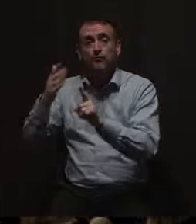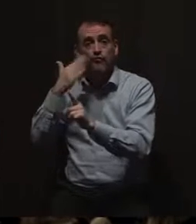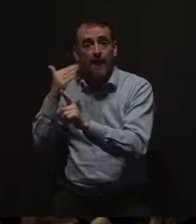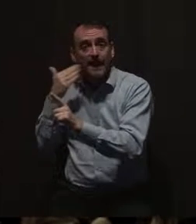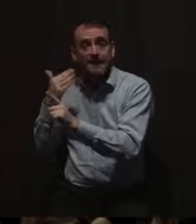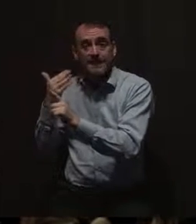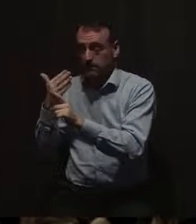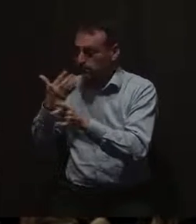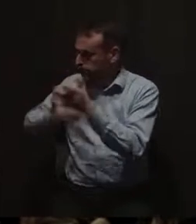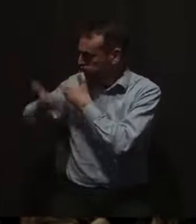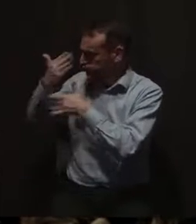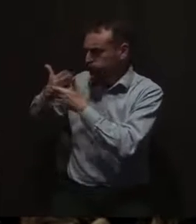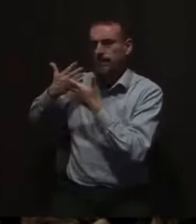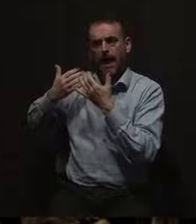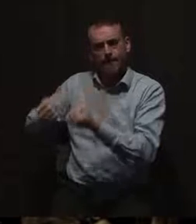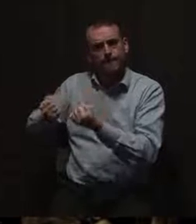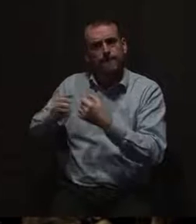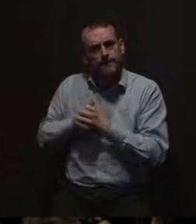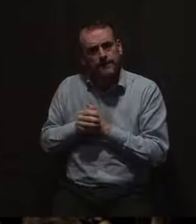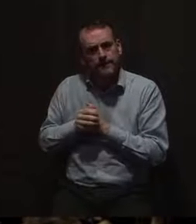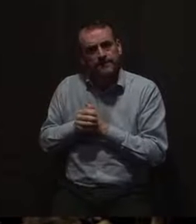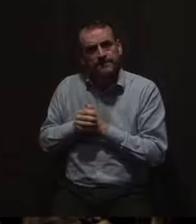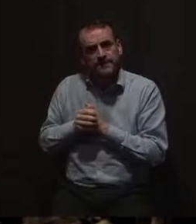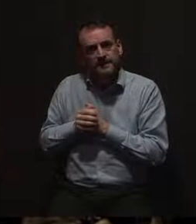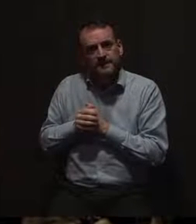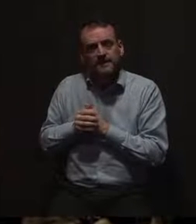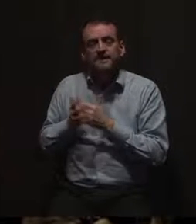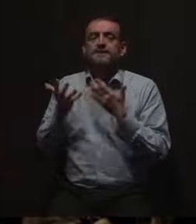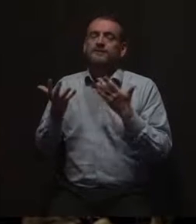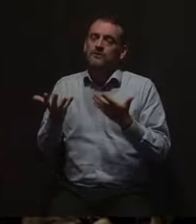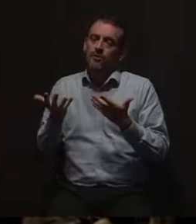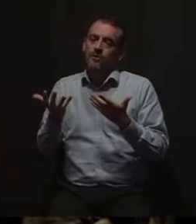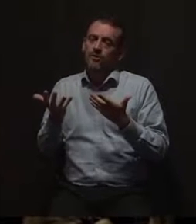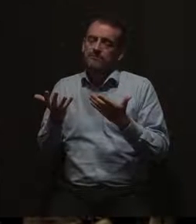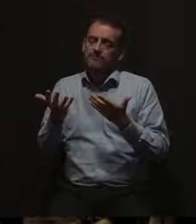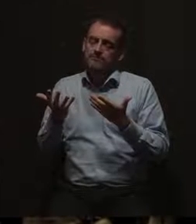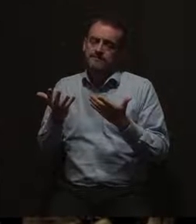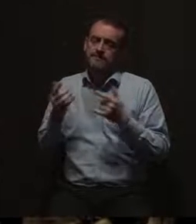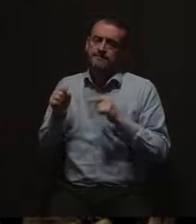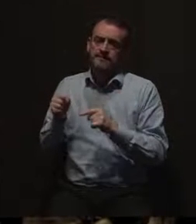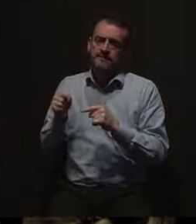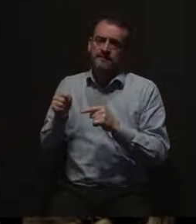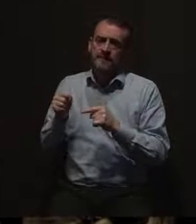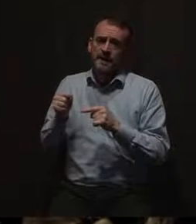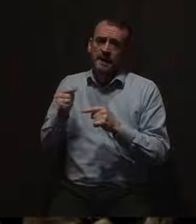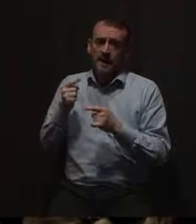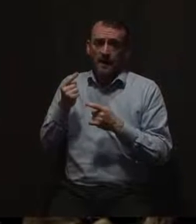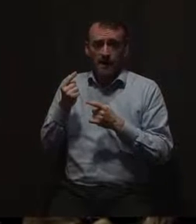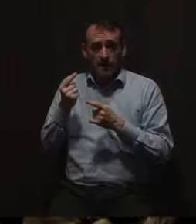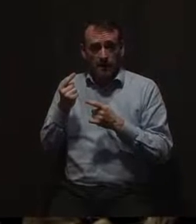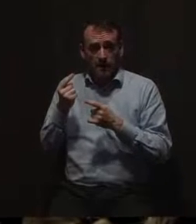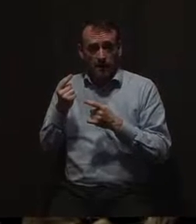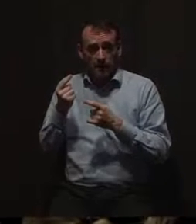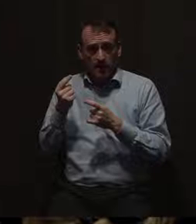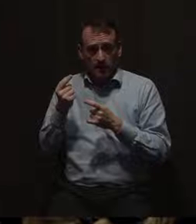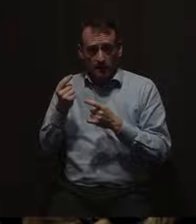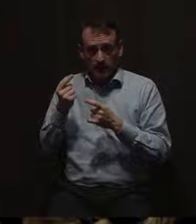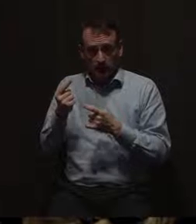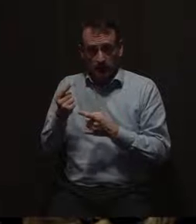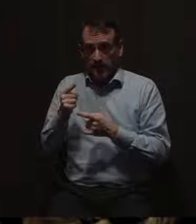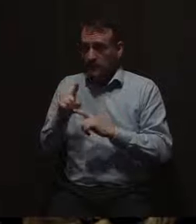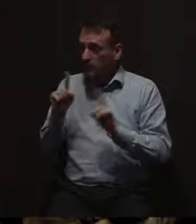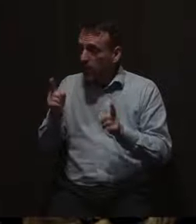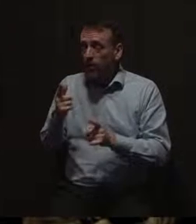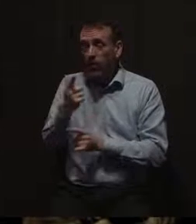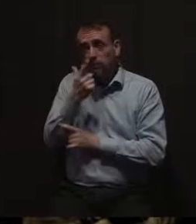as currently the case, a very small selection of the population, because really, who identifies with all the guys on horses